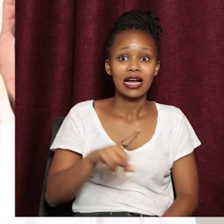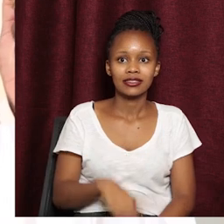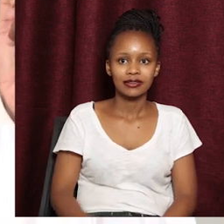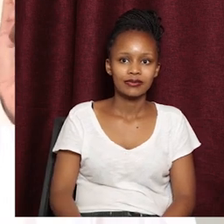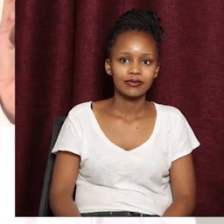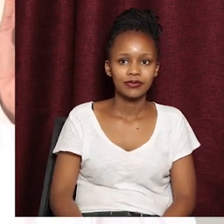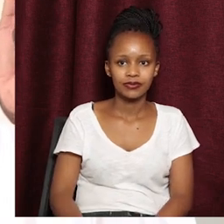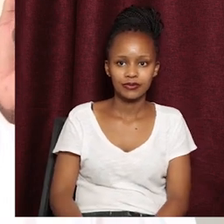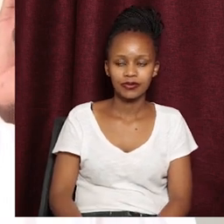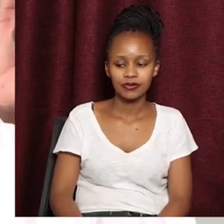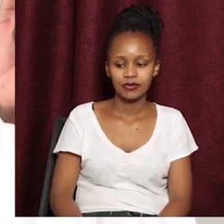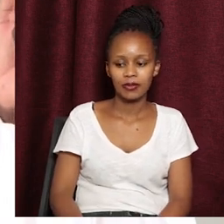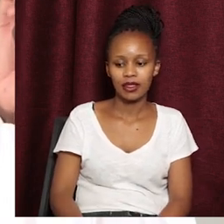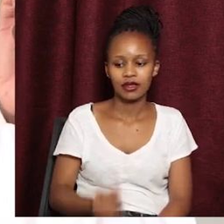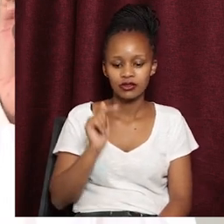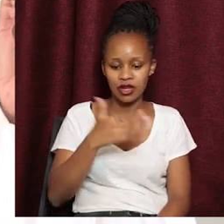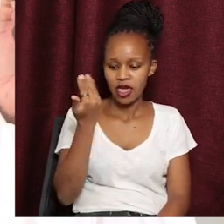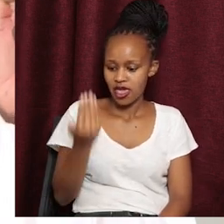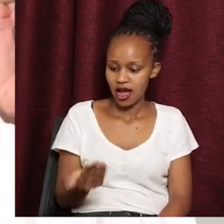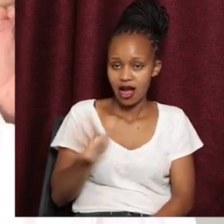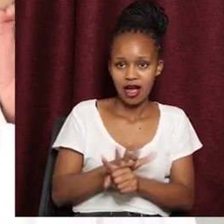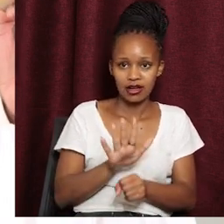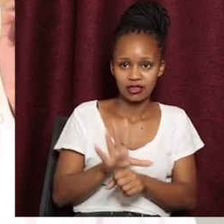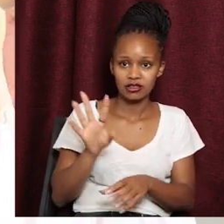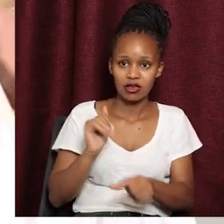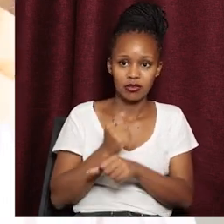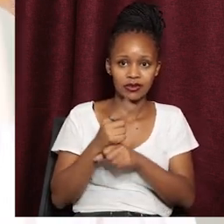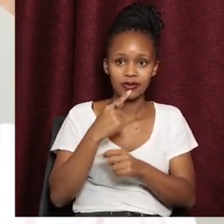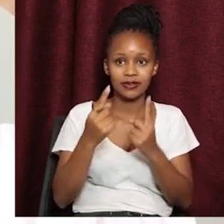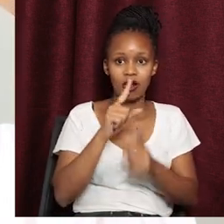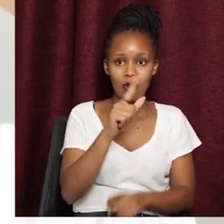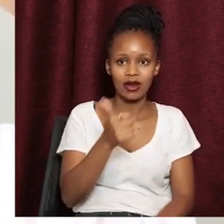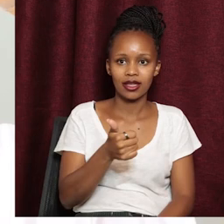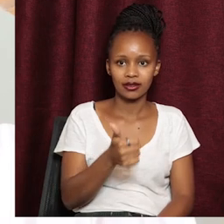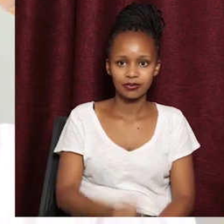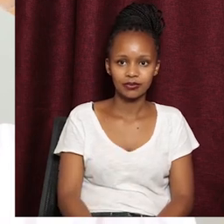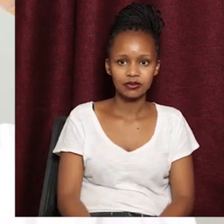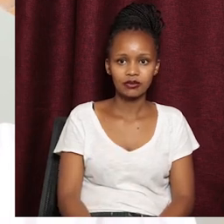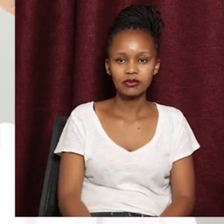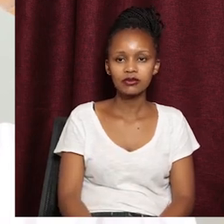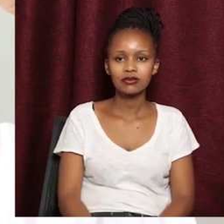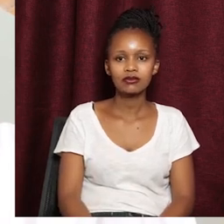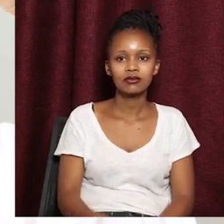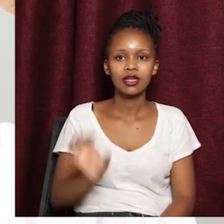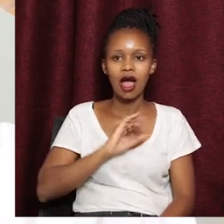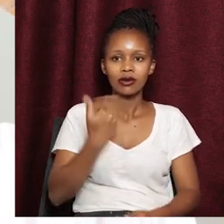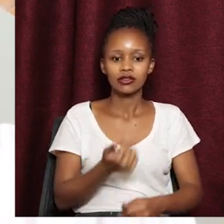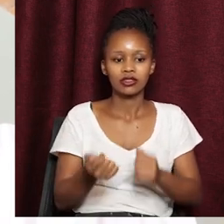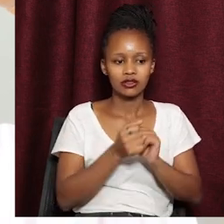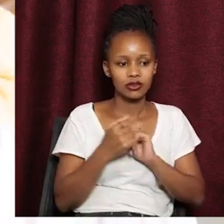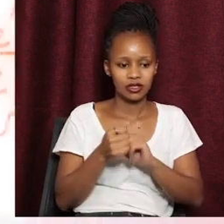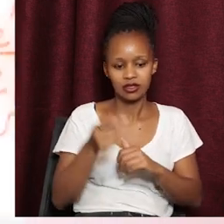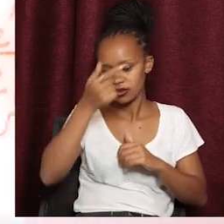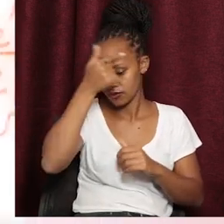Today we are young and we cannot talk to one another. And our children are with us because all our children are in